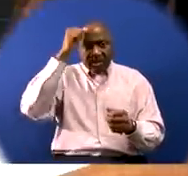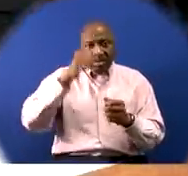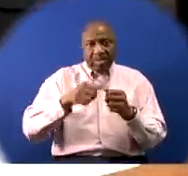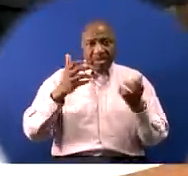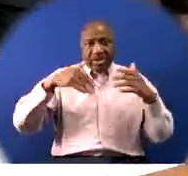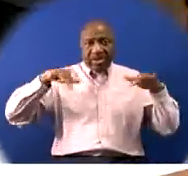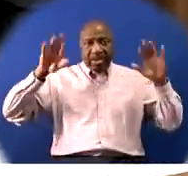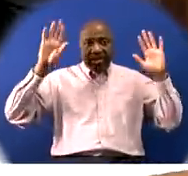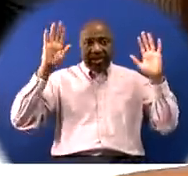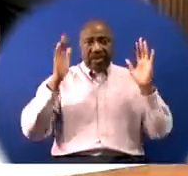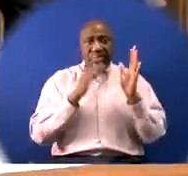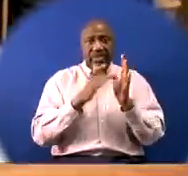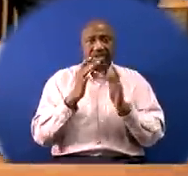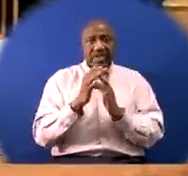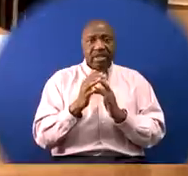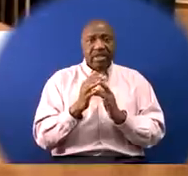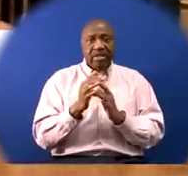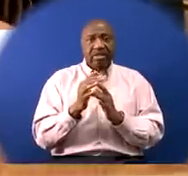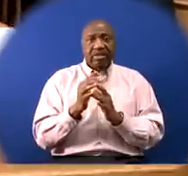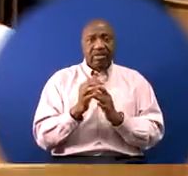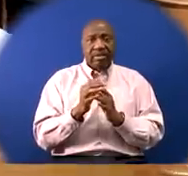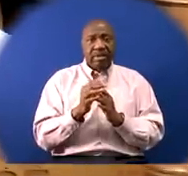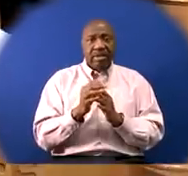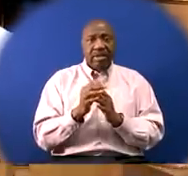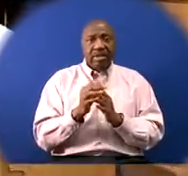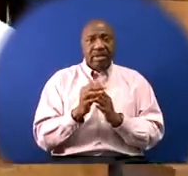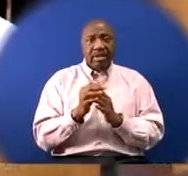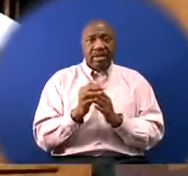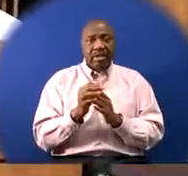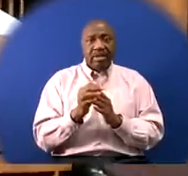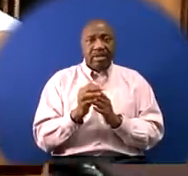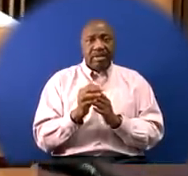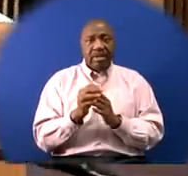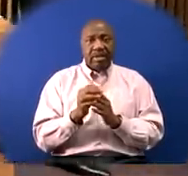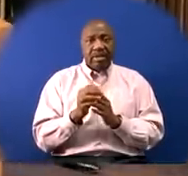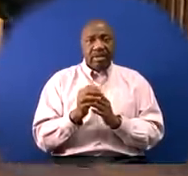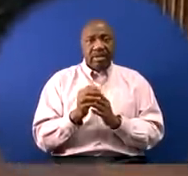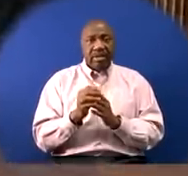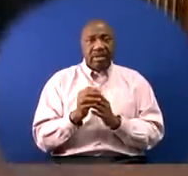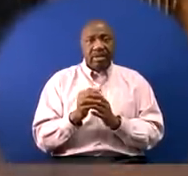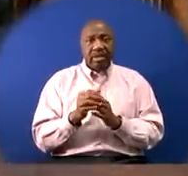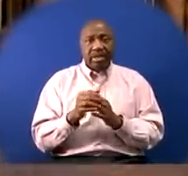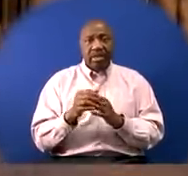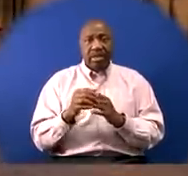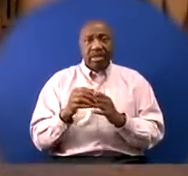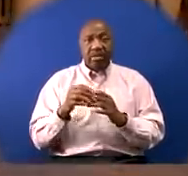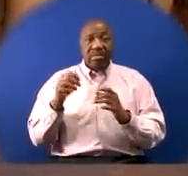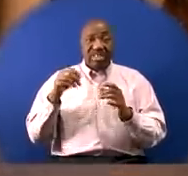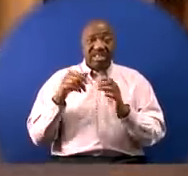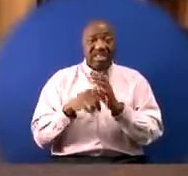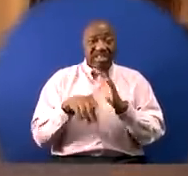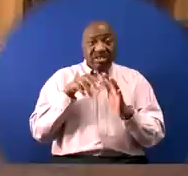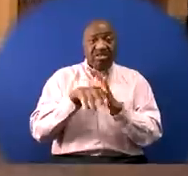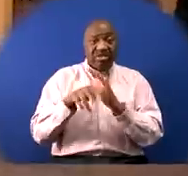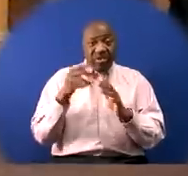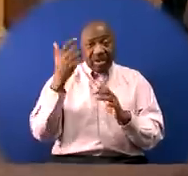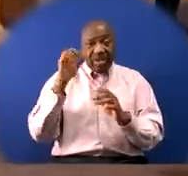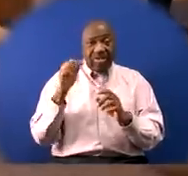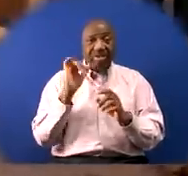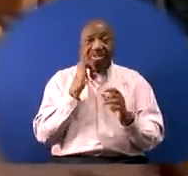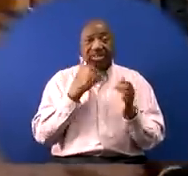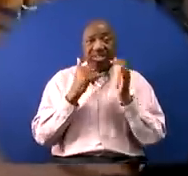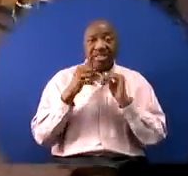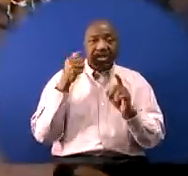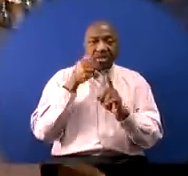Jesus. We come to this table to remember that, yes, he was wounded for our transgressions. He